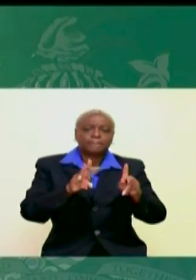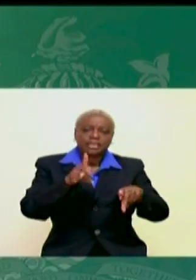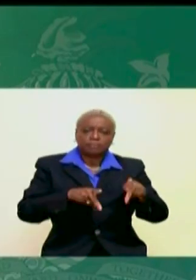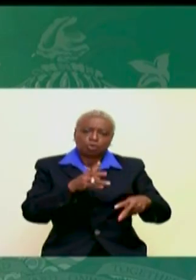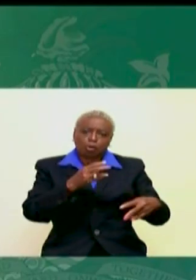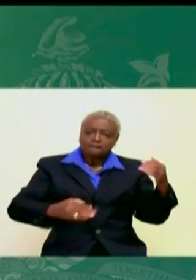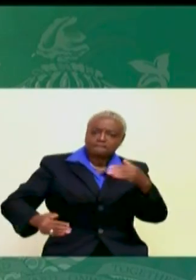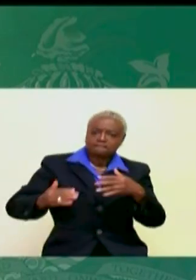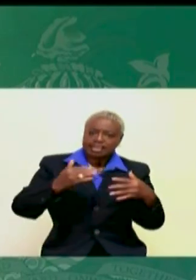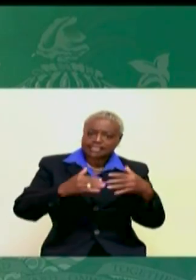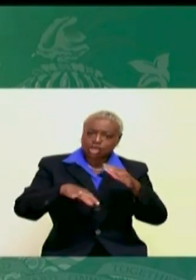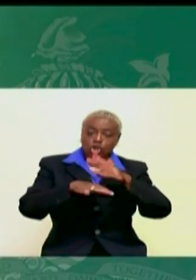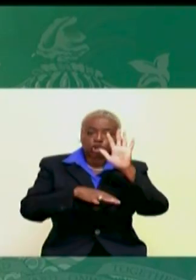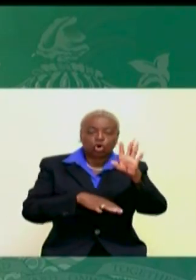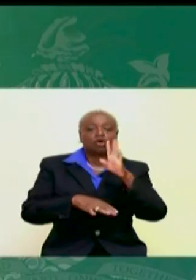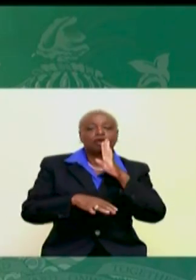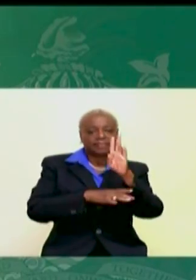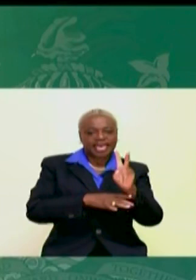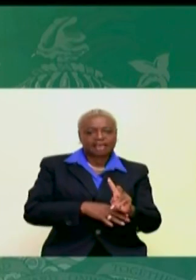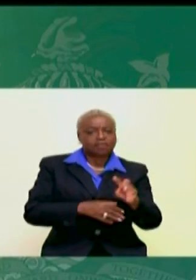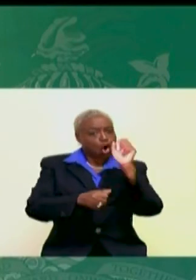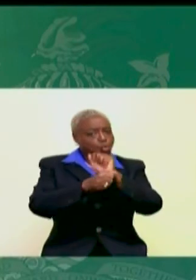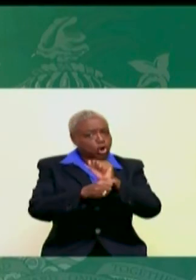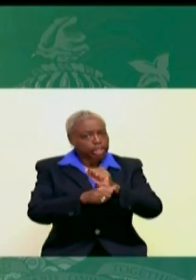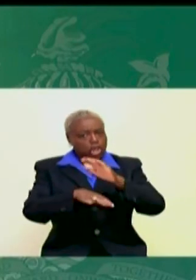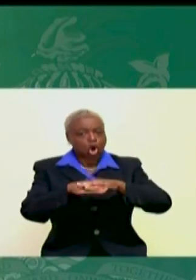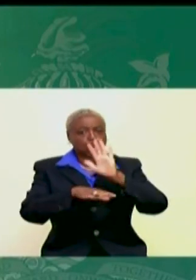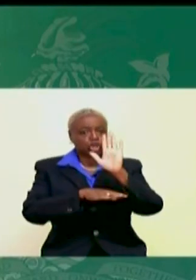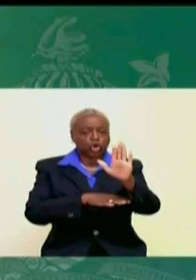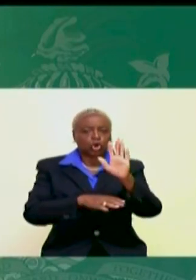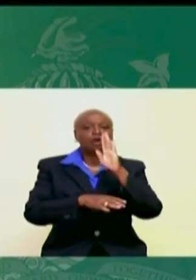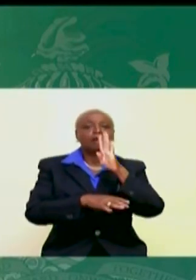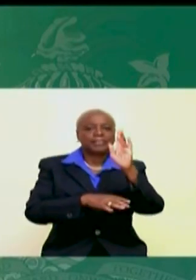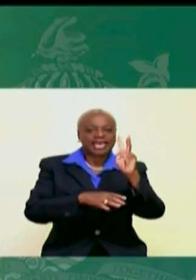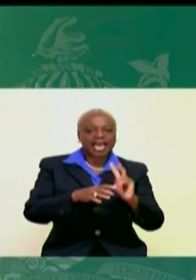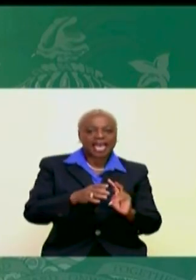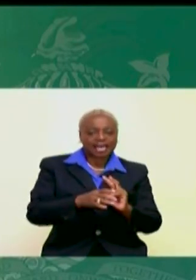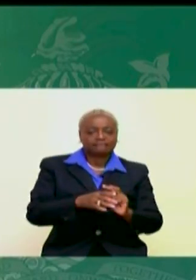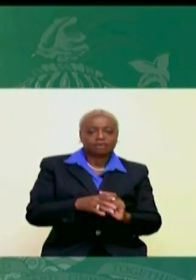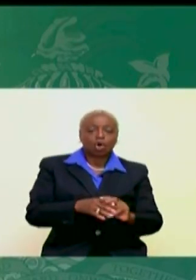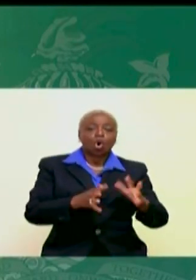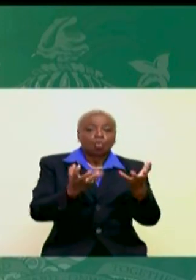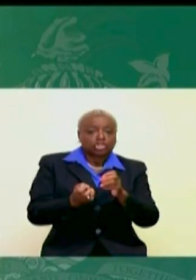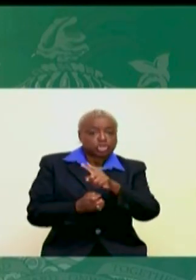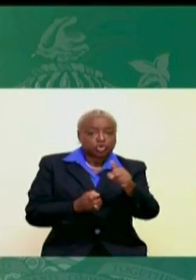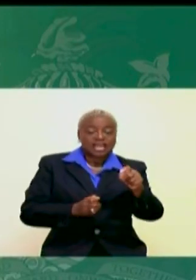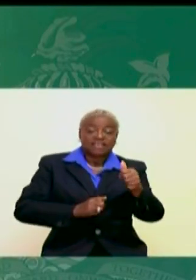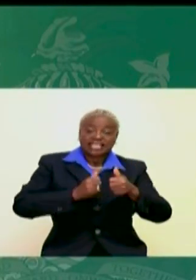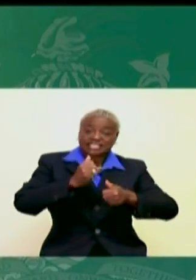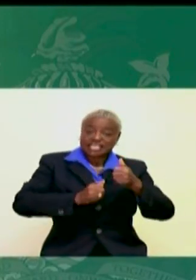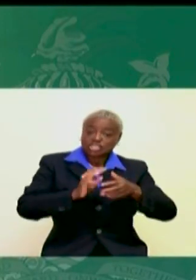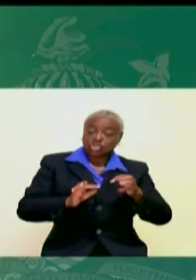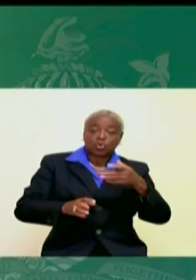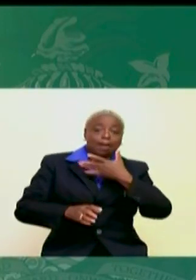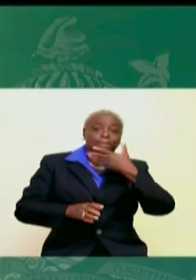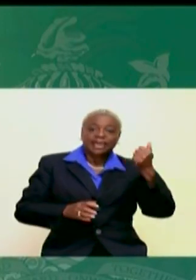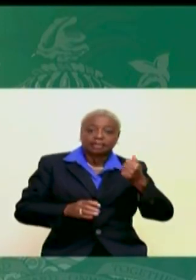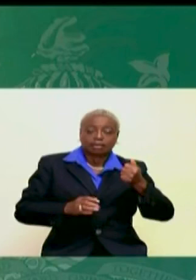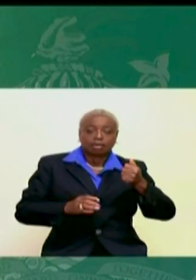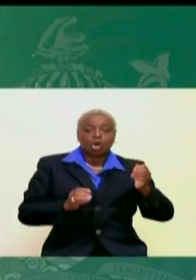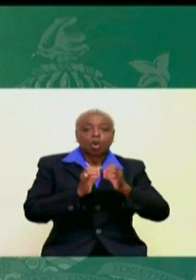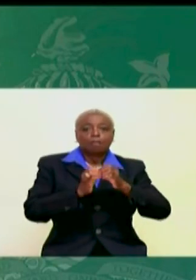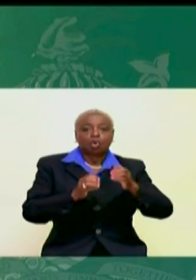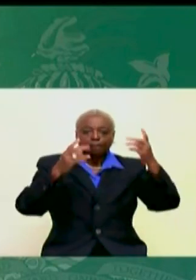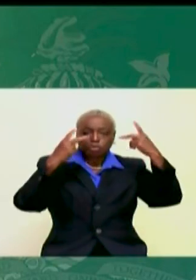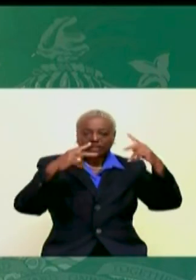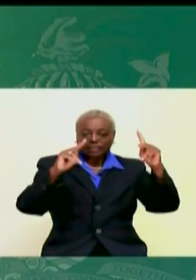your behalf, working on your behalf, wanting you to have access to a better, more prosperous